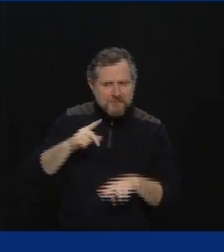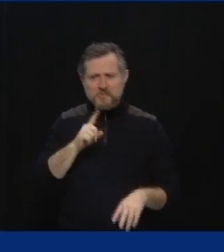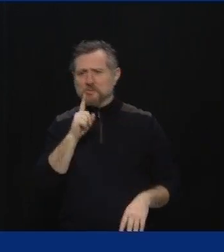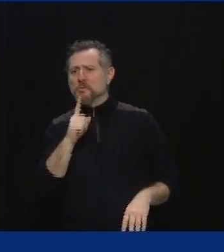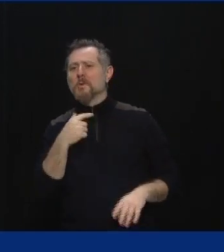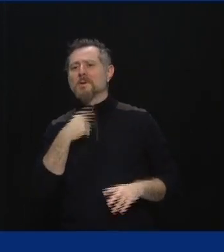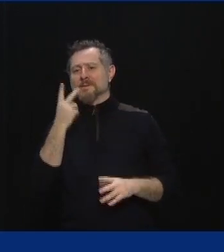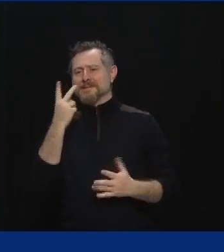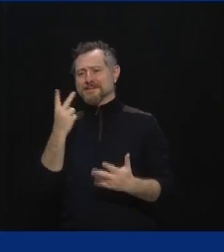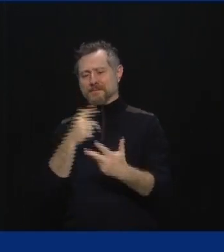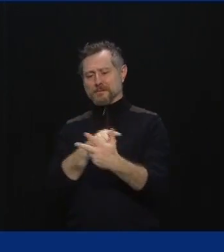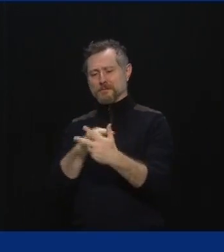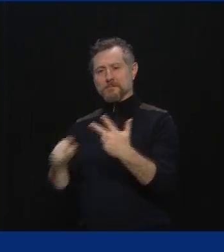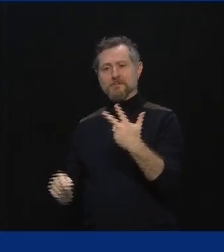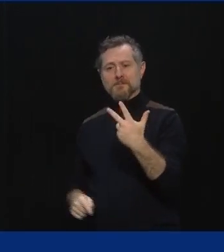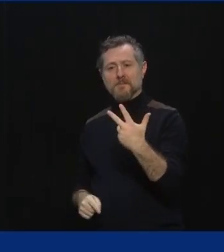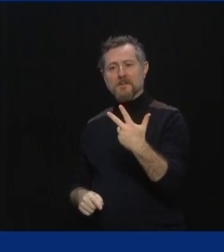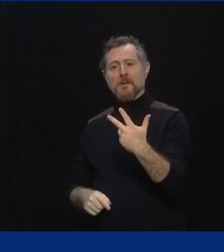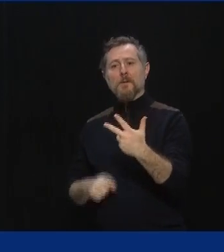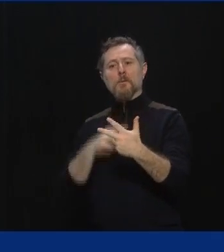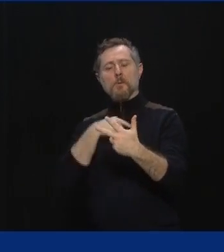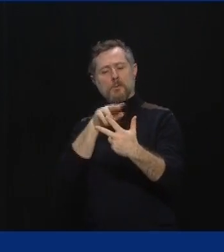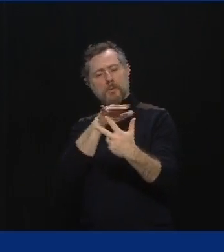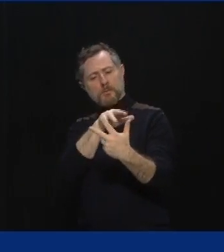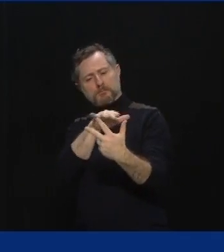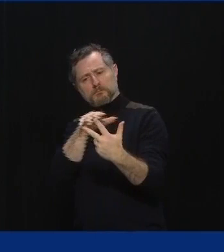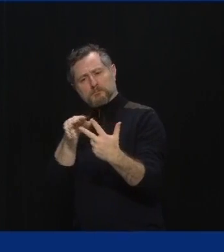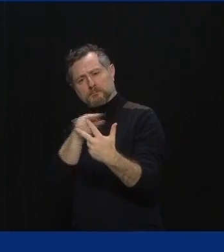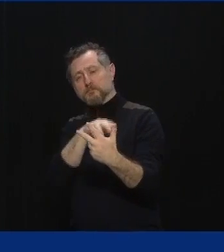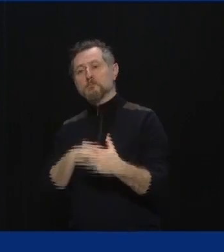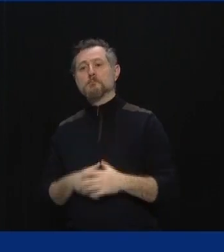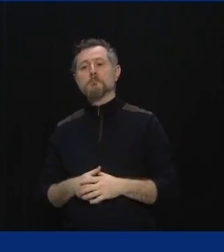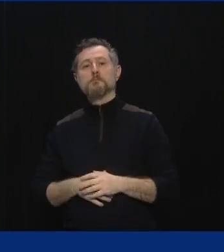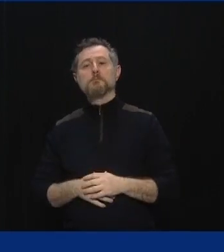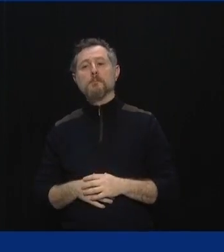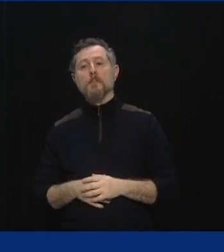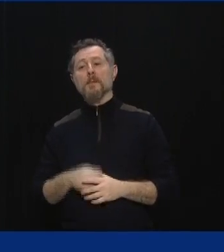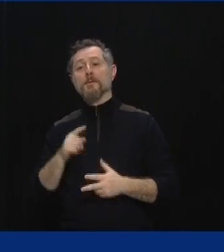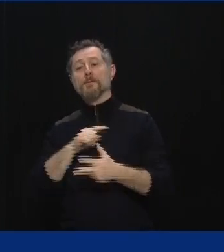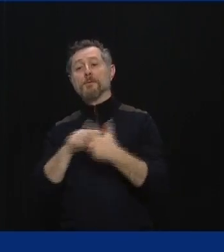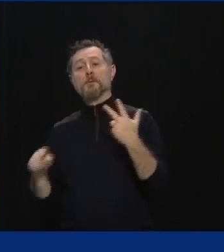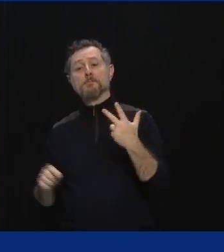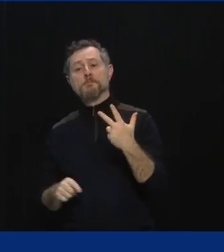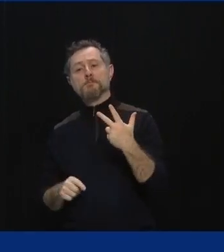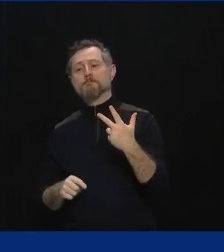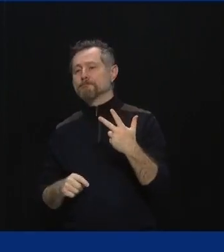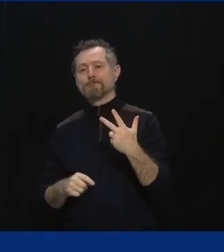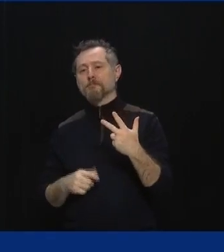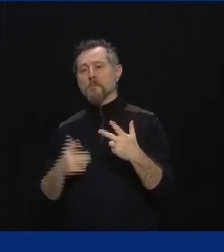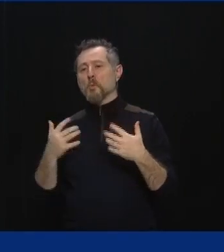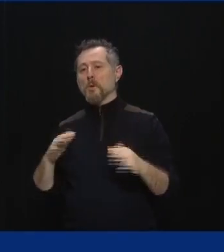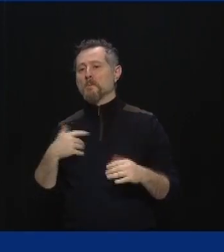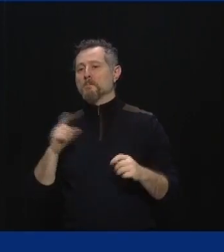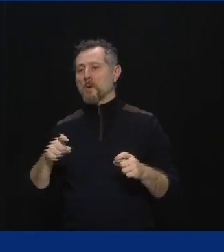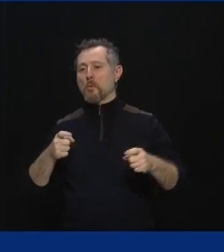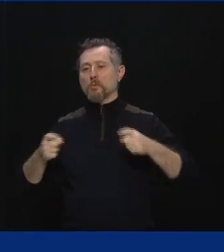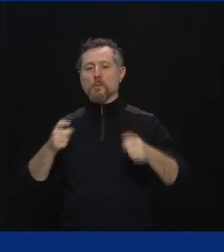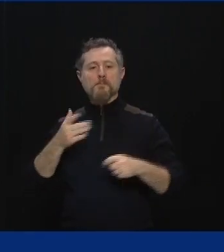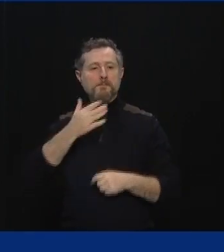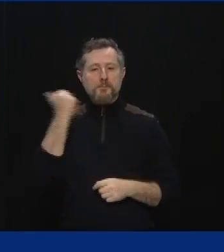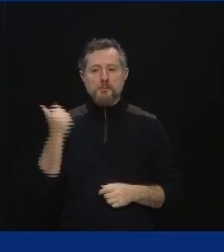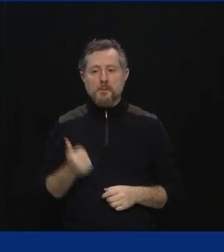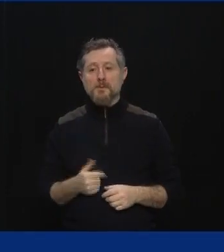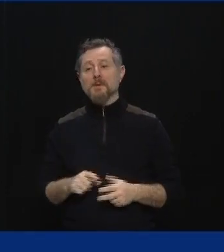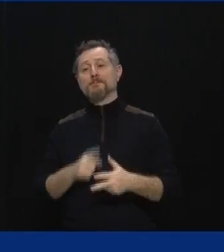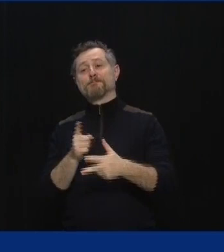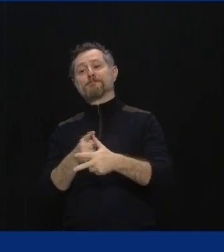have been intensely watching those three things, which are now, in my opinion, beyond acceptable numbers. The